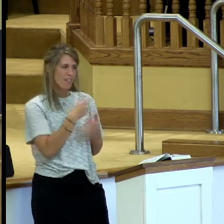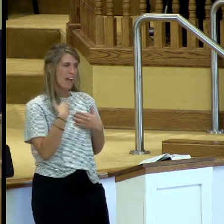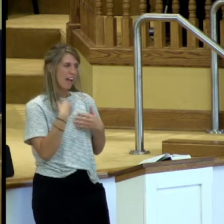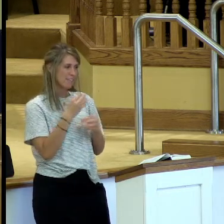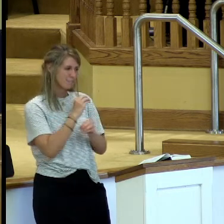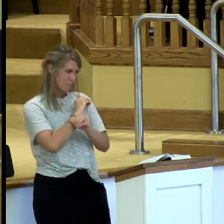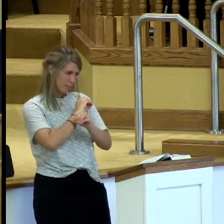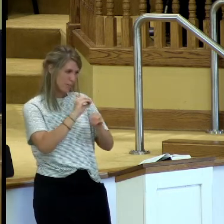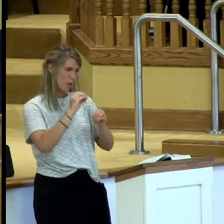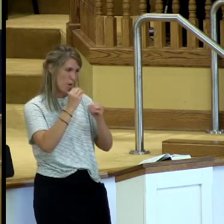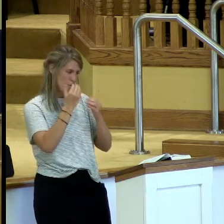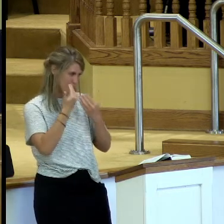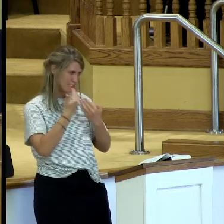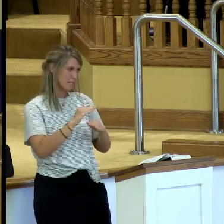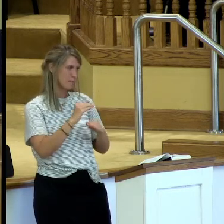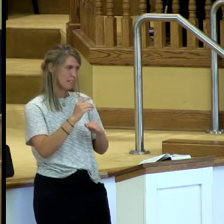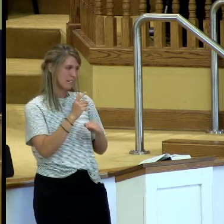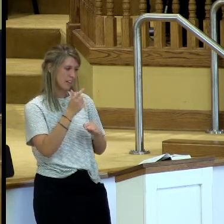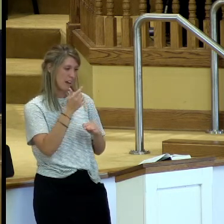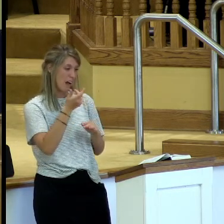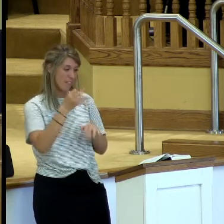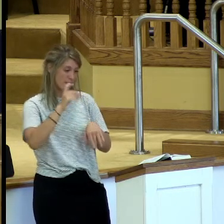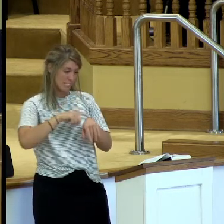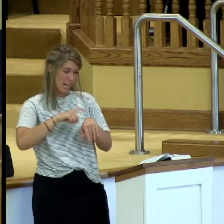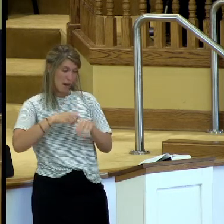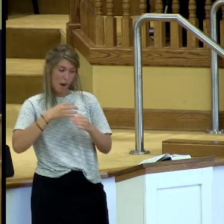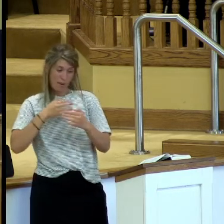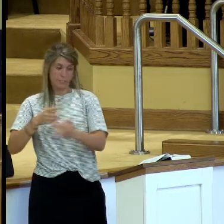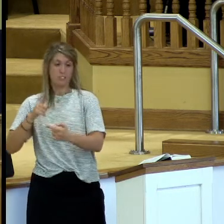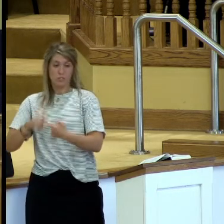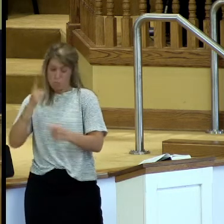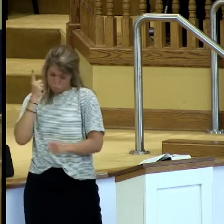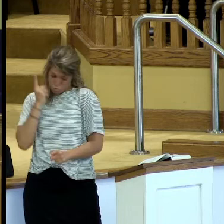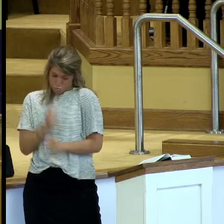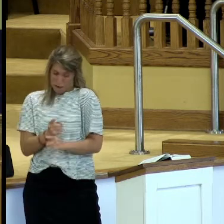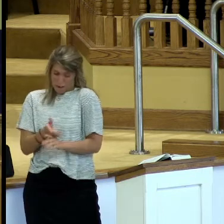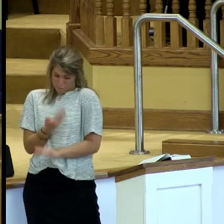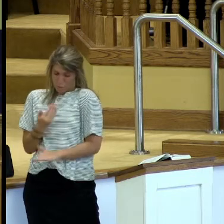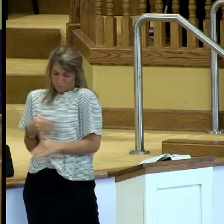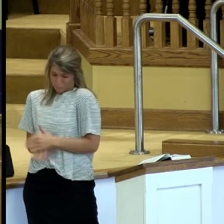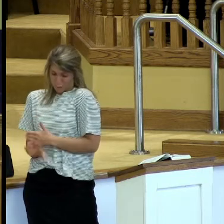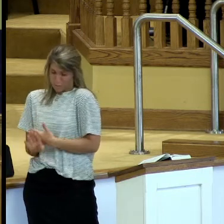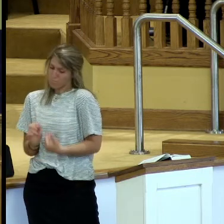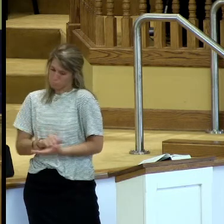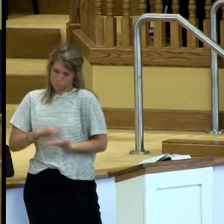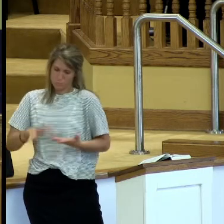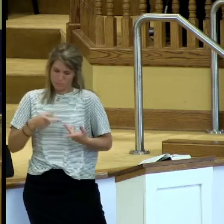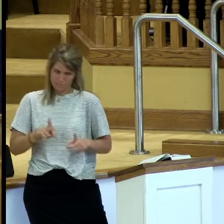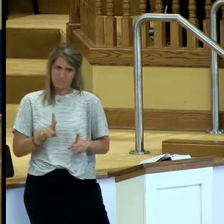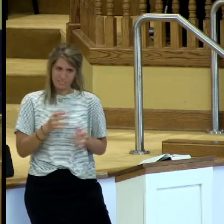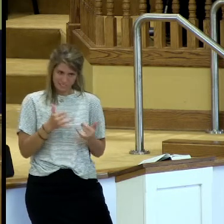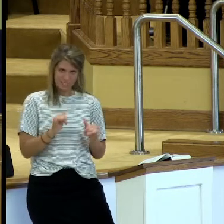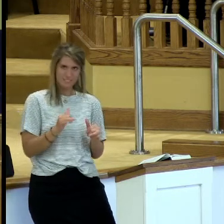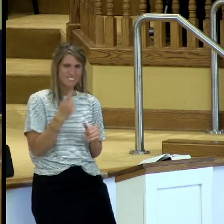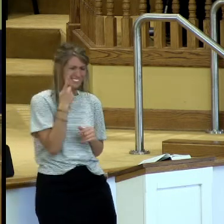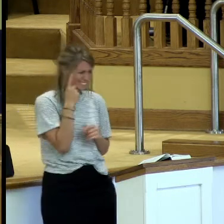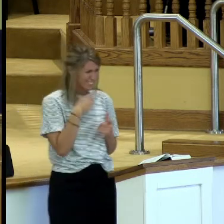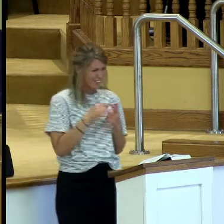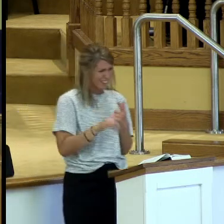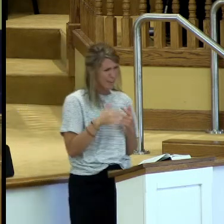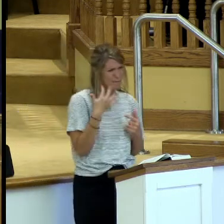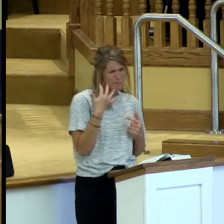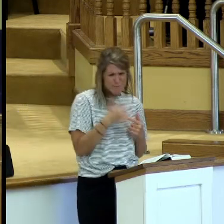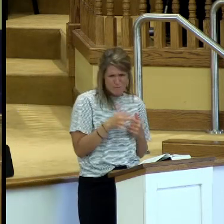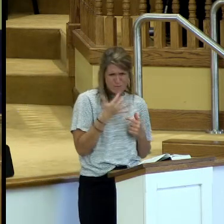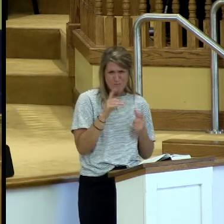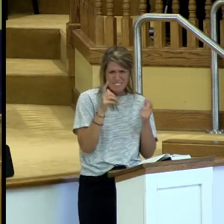They have no limit on age of the baby being aborted up until right before the delivery. Think about that.